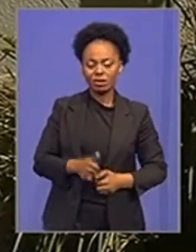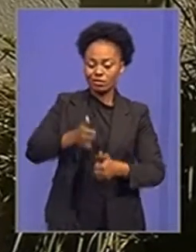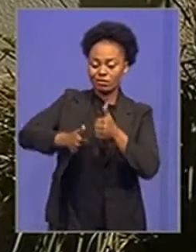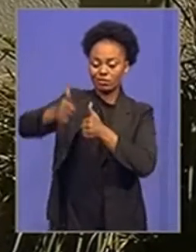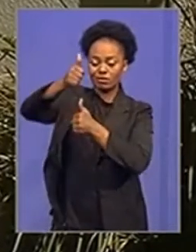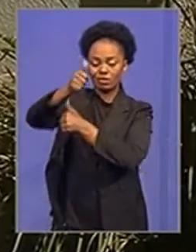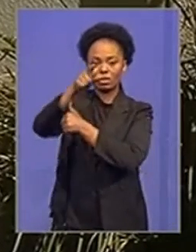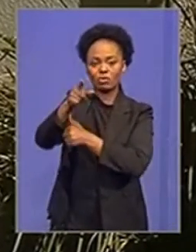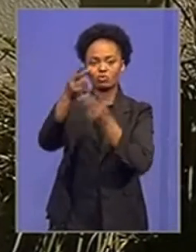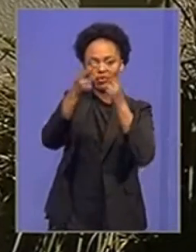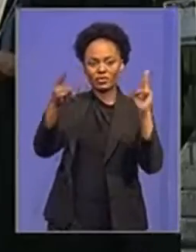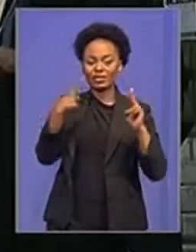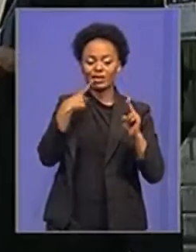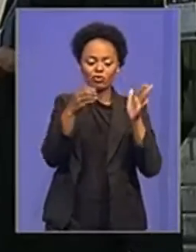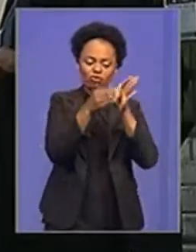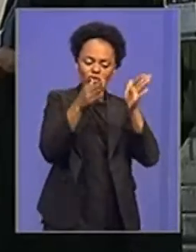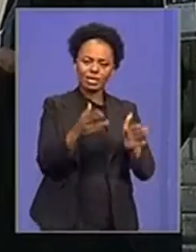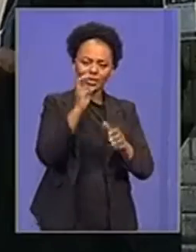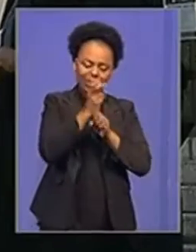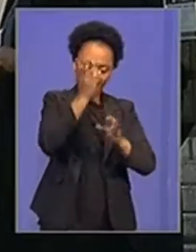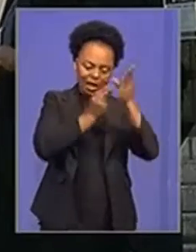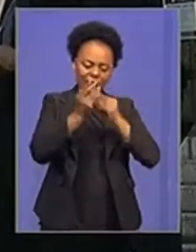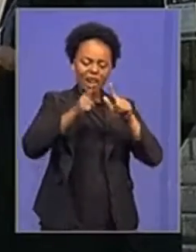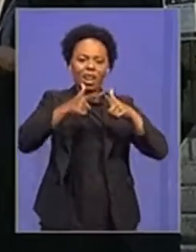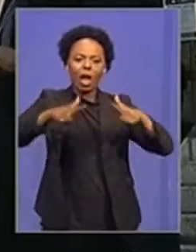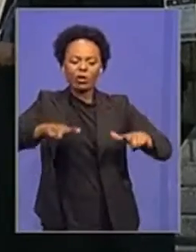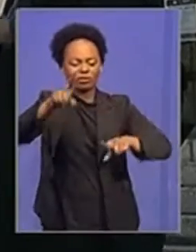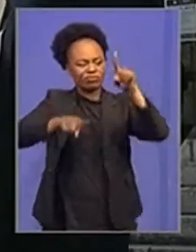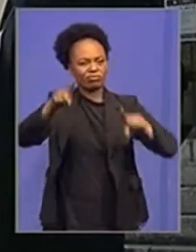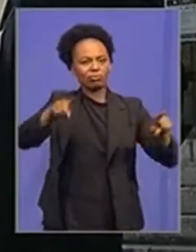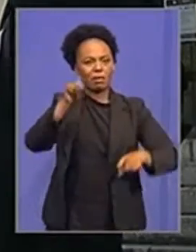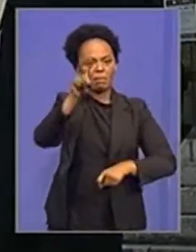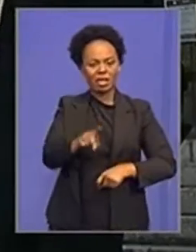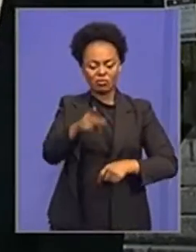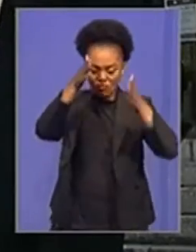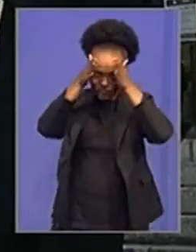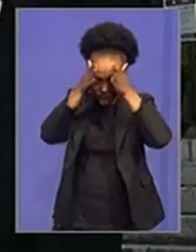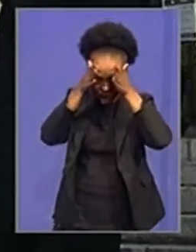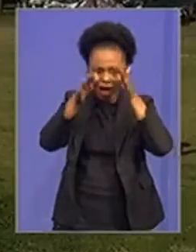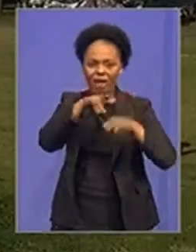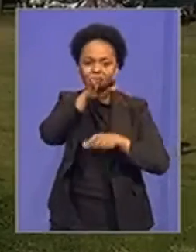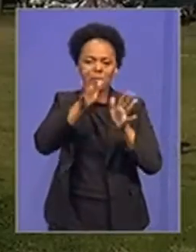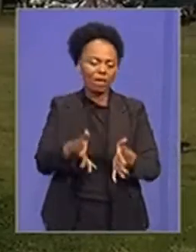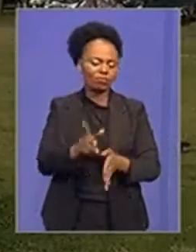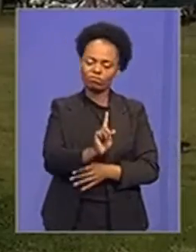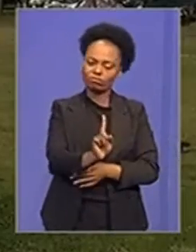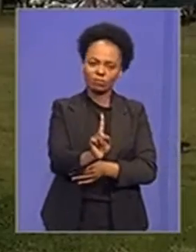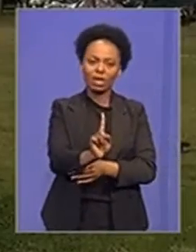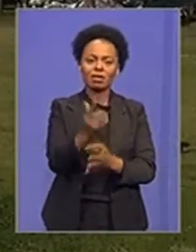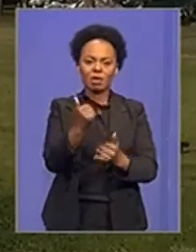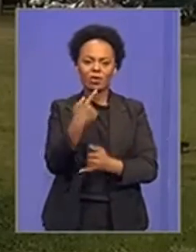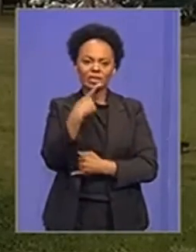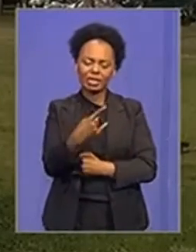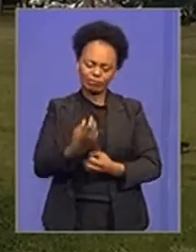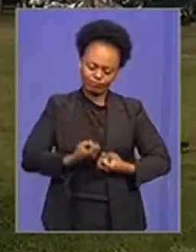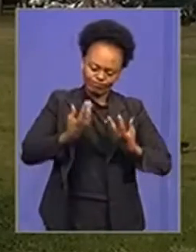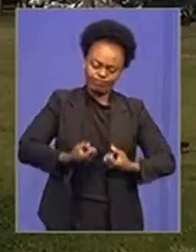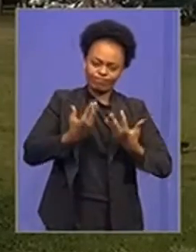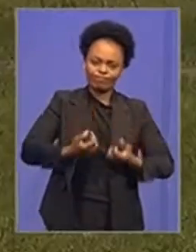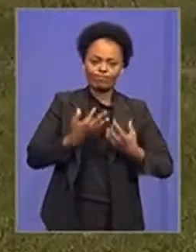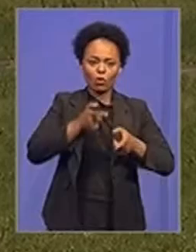hore baithuti ba kgone ho ithuta ka maleme a fapaneng. Mme setjhaba se buletswe hore se hlahise maikutlo a sona dikgweding